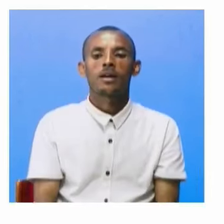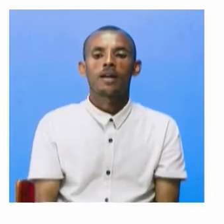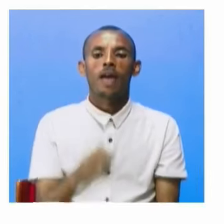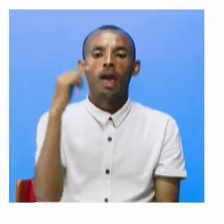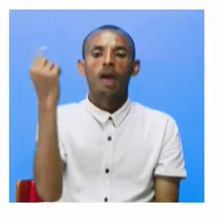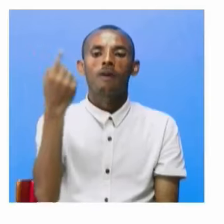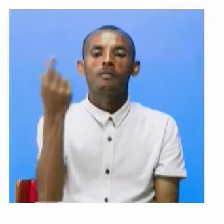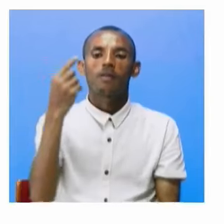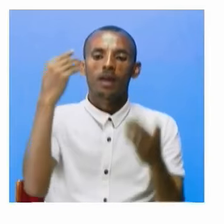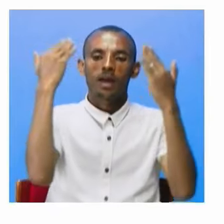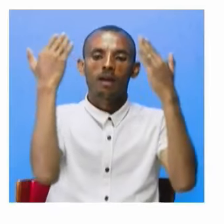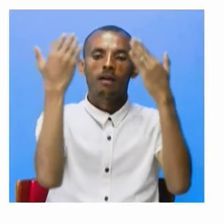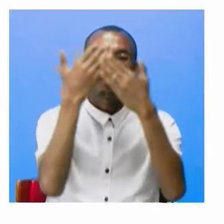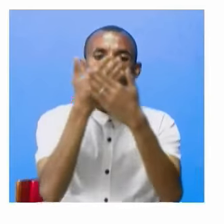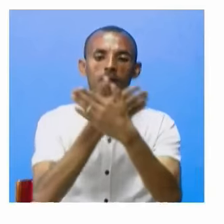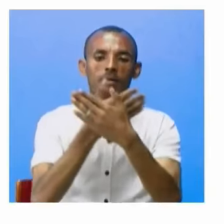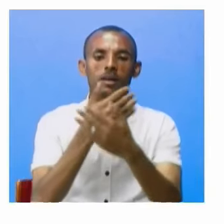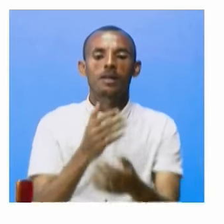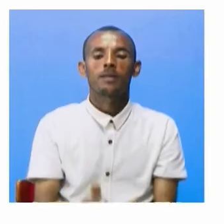evening.